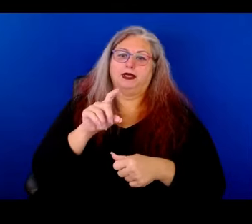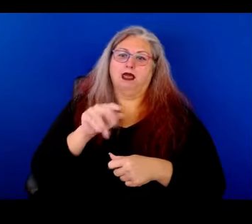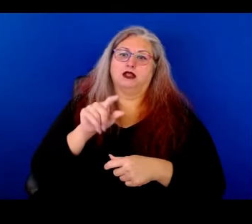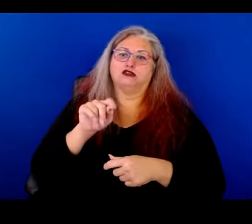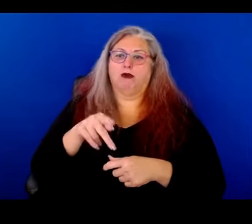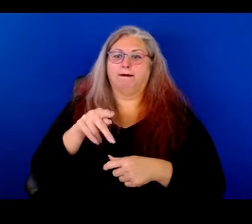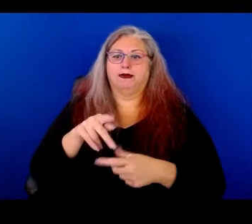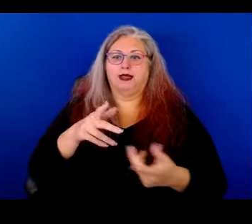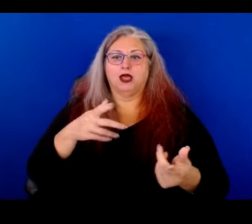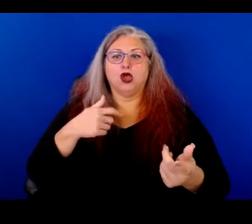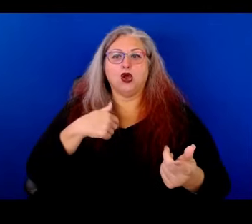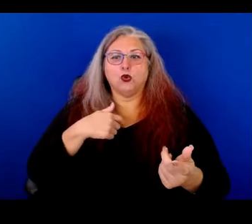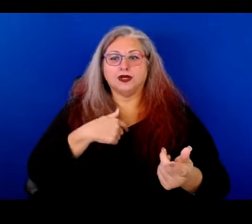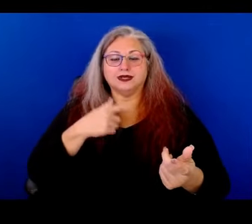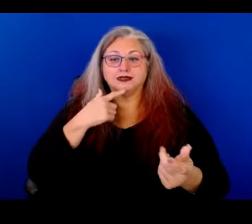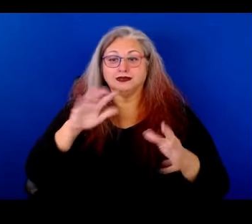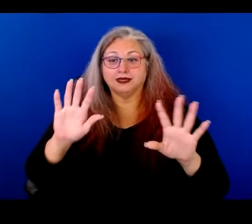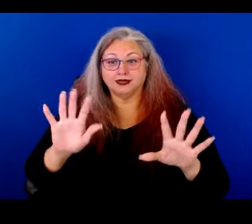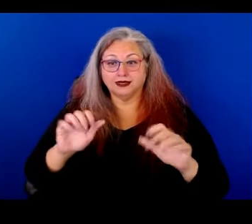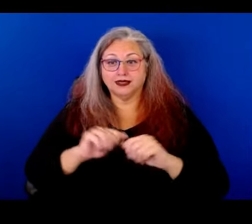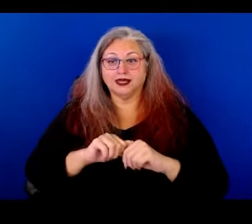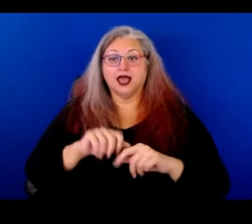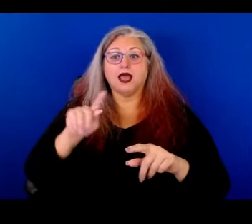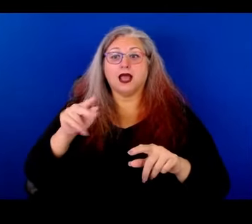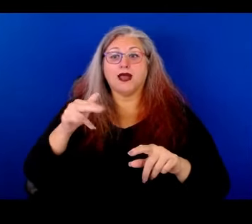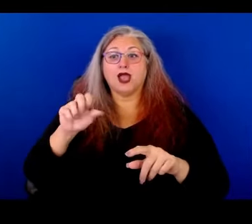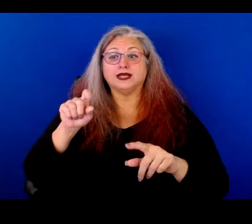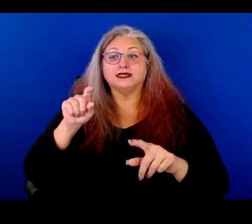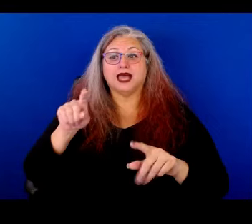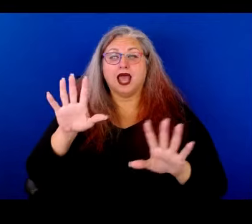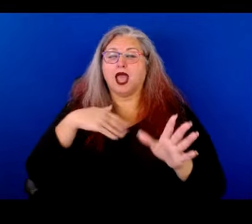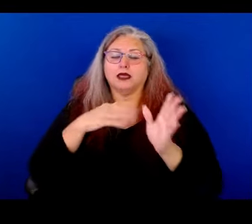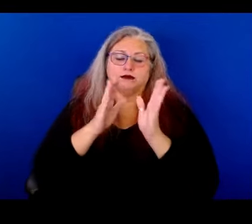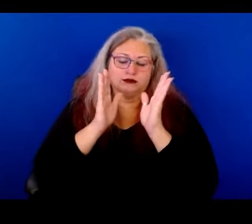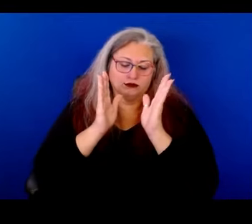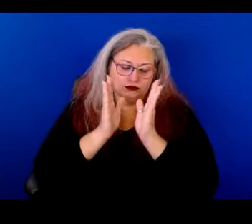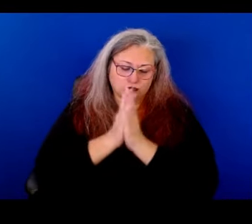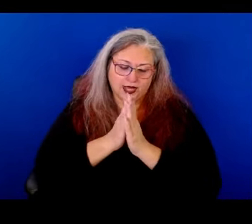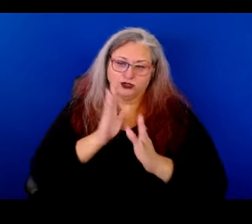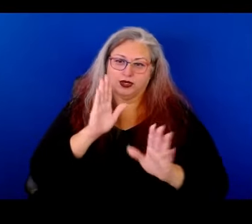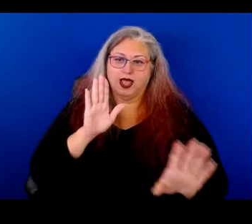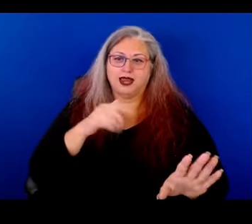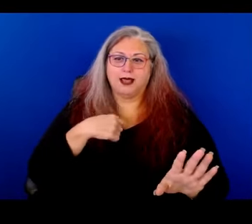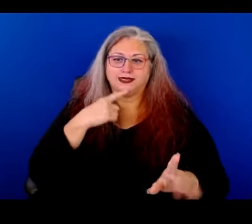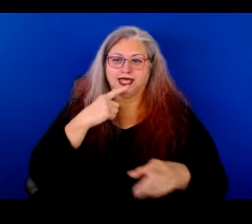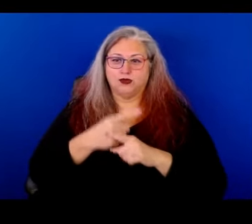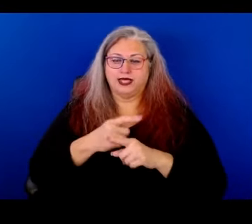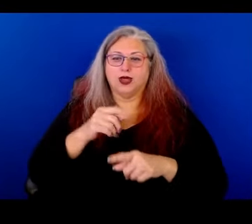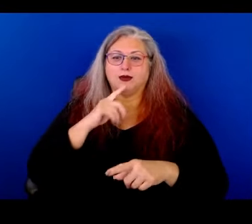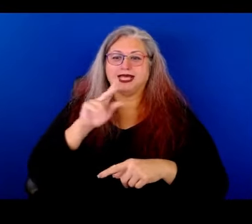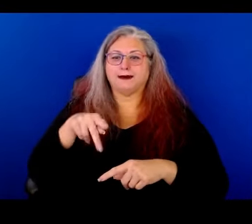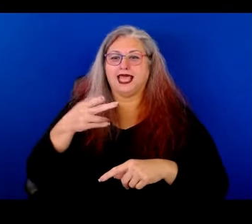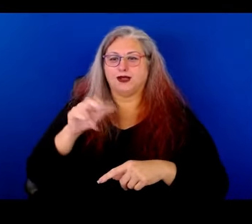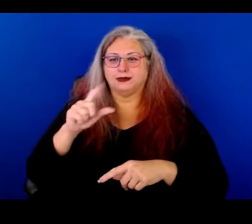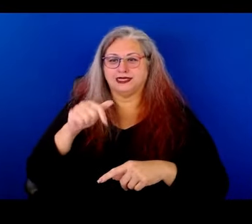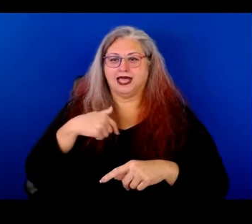Donald Trump. And what we're saying is Kamala Harris, and I pray to God I'm saying it right, so I'll just say VP